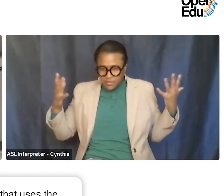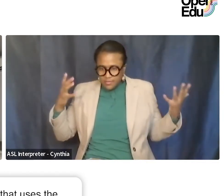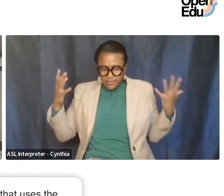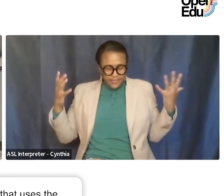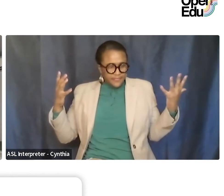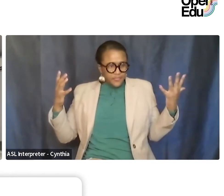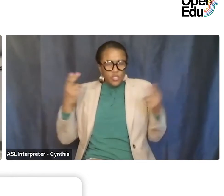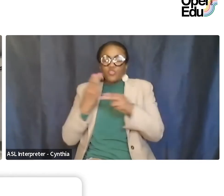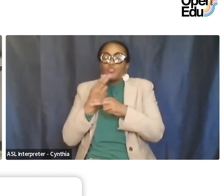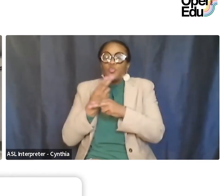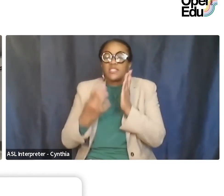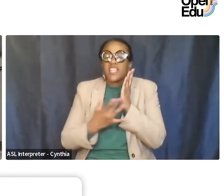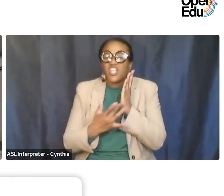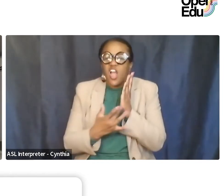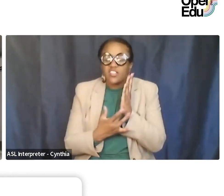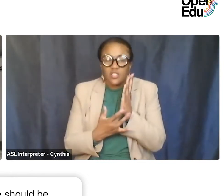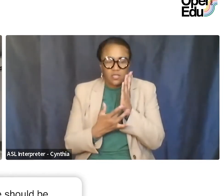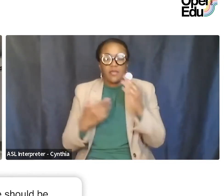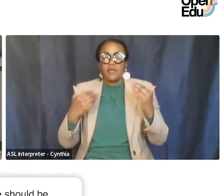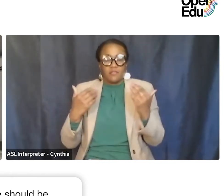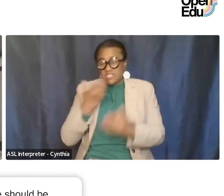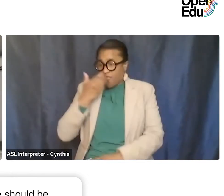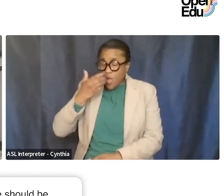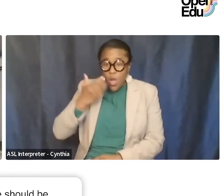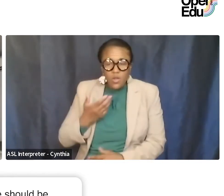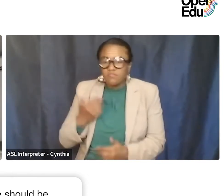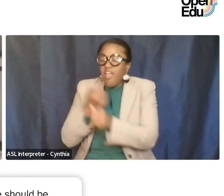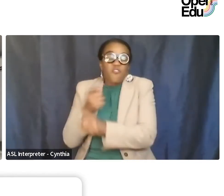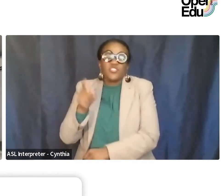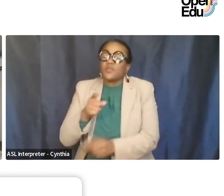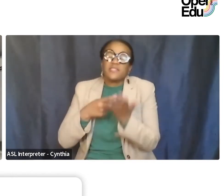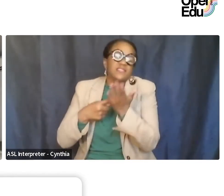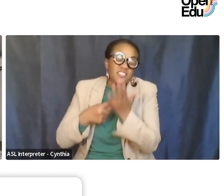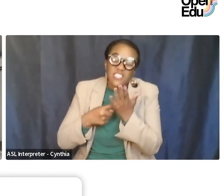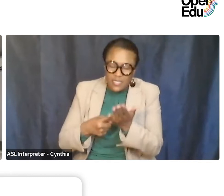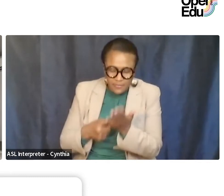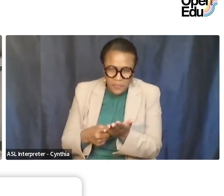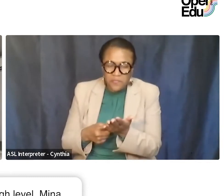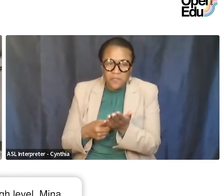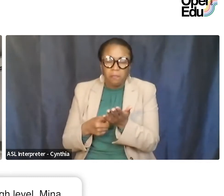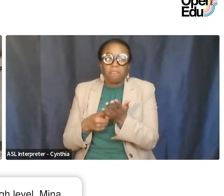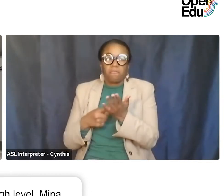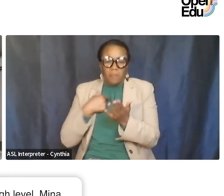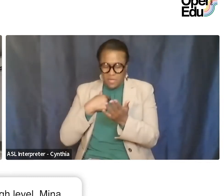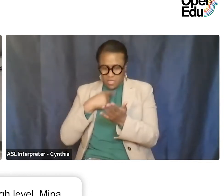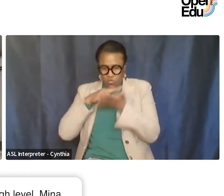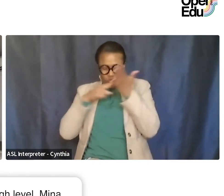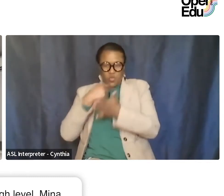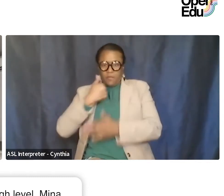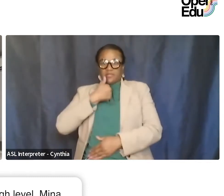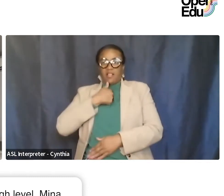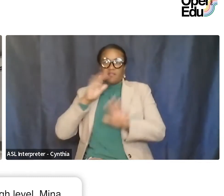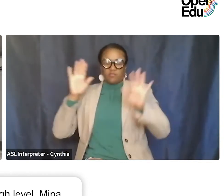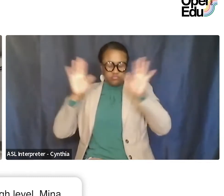that uses technology, has a cell phone, everyone should be talking about this. So very, very high level,